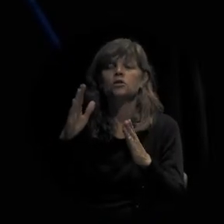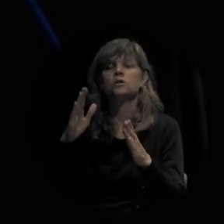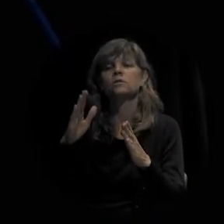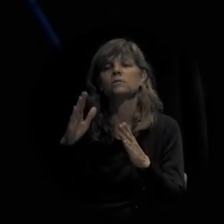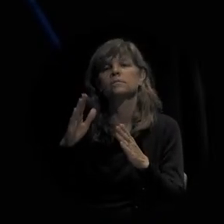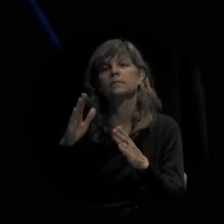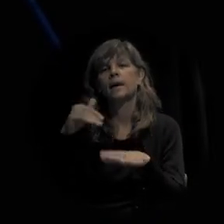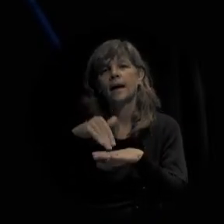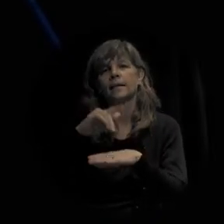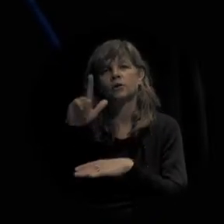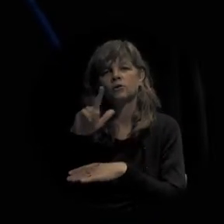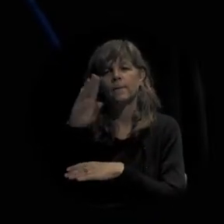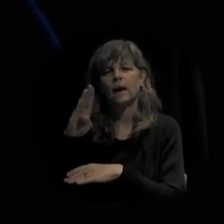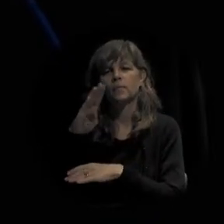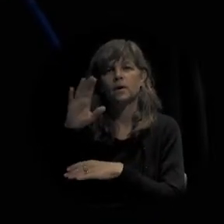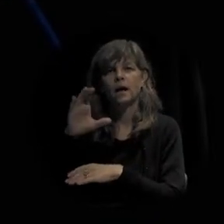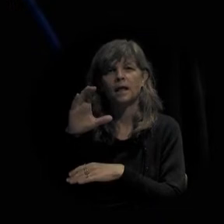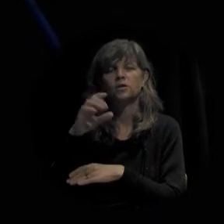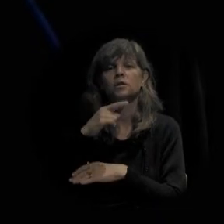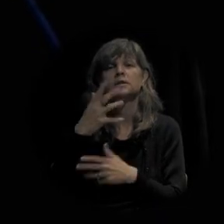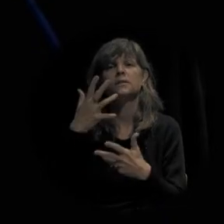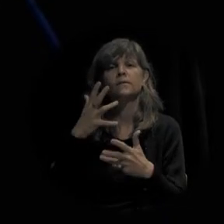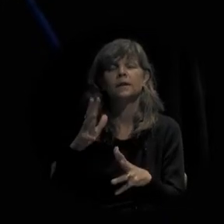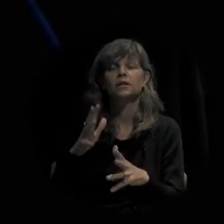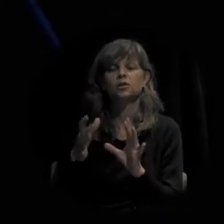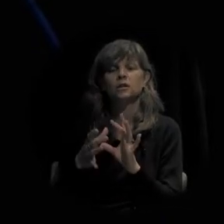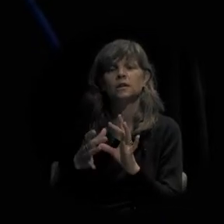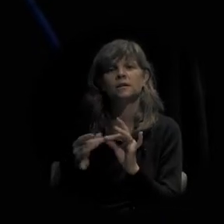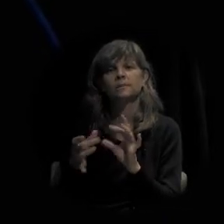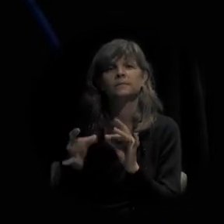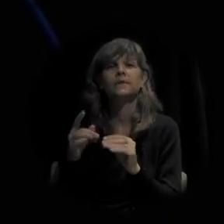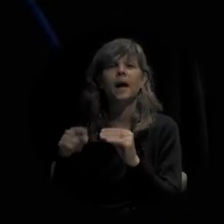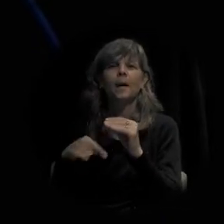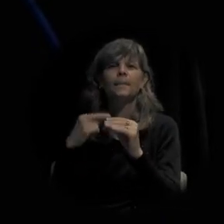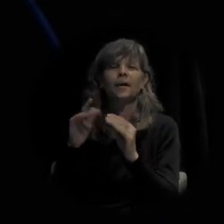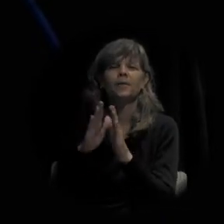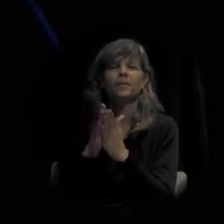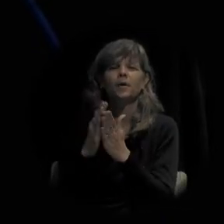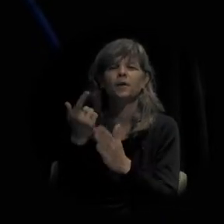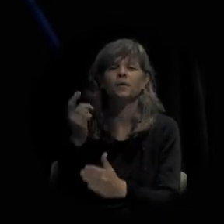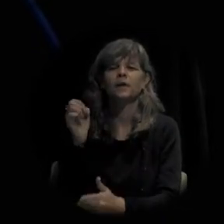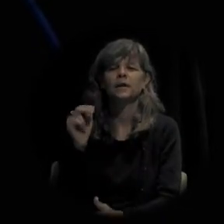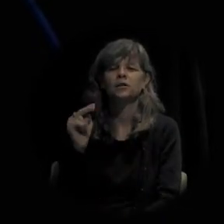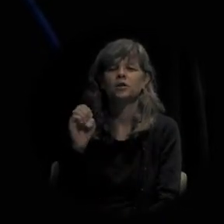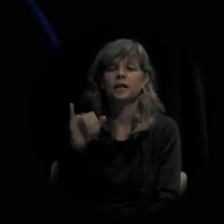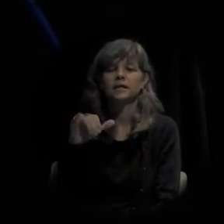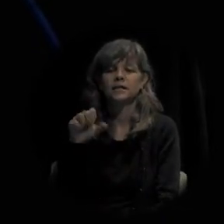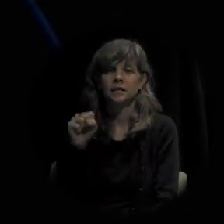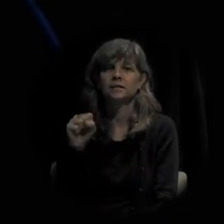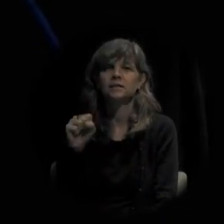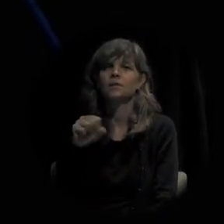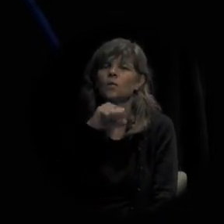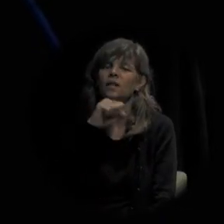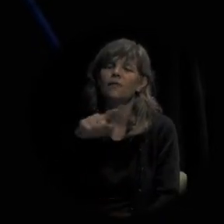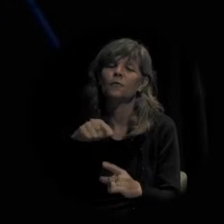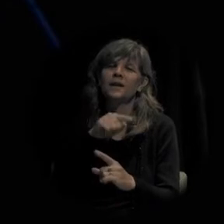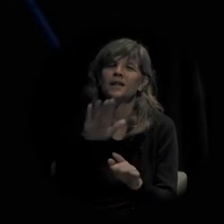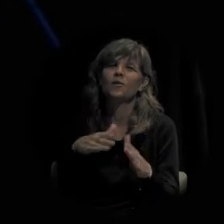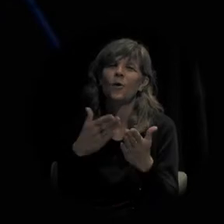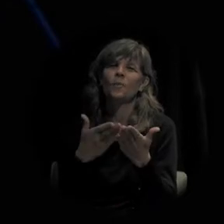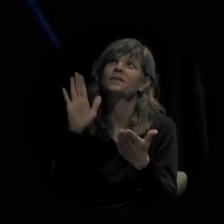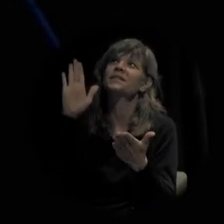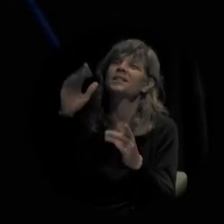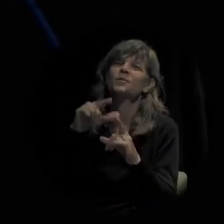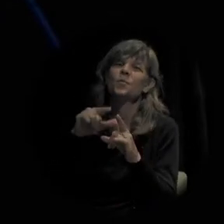is finishing up a commentary on the book of Genesis. And we always love when he opens the Word of God for us, and so we're looking forward to hearing from